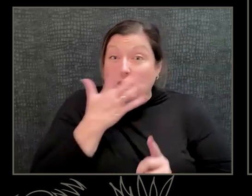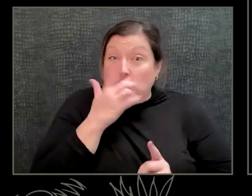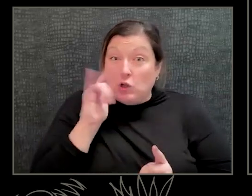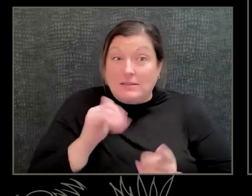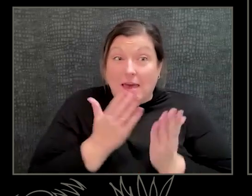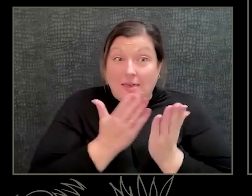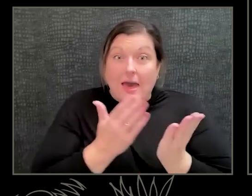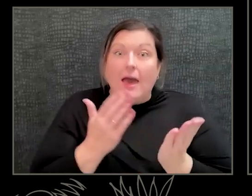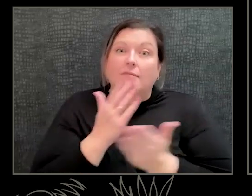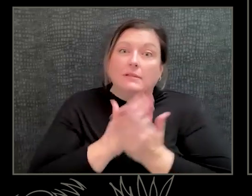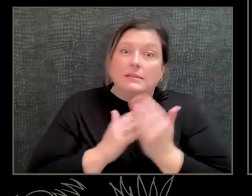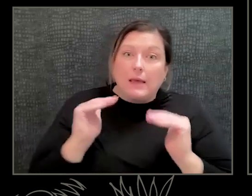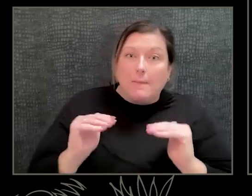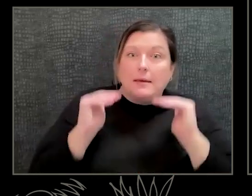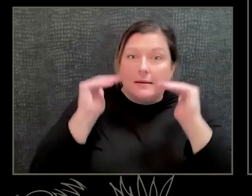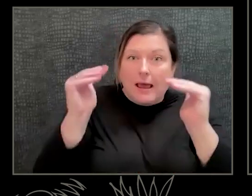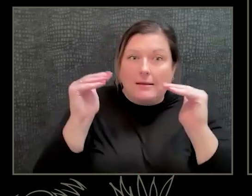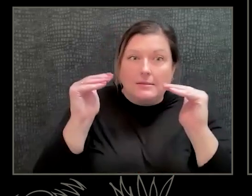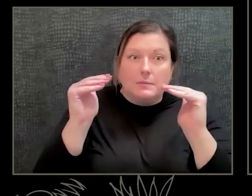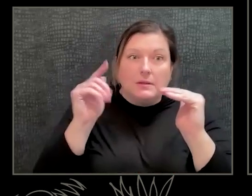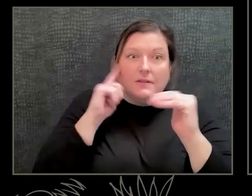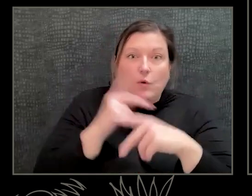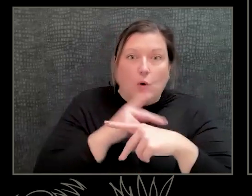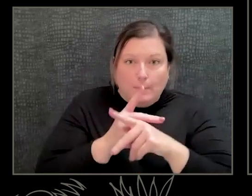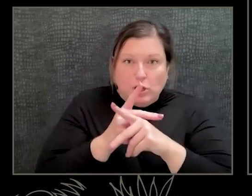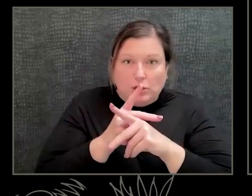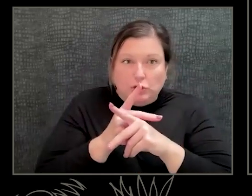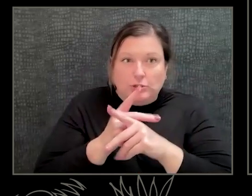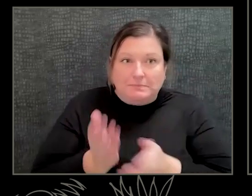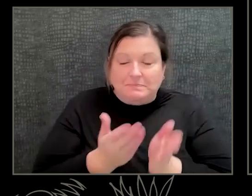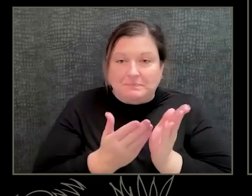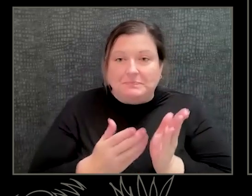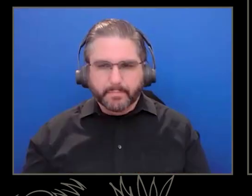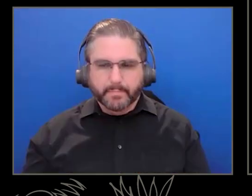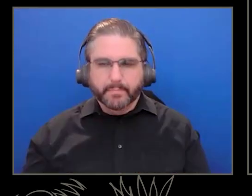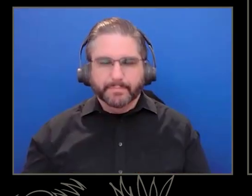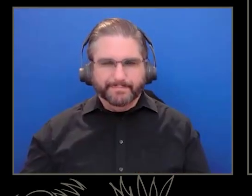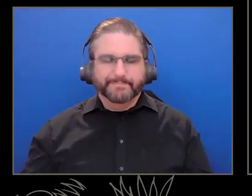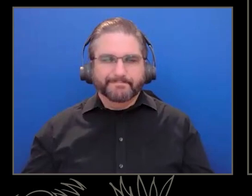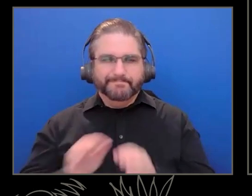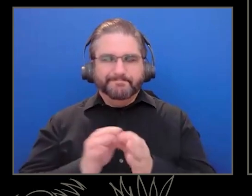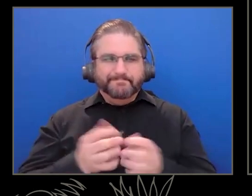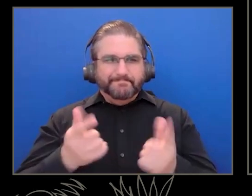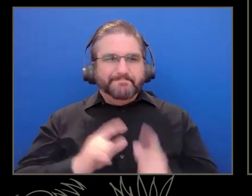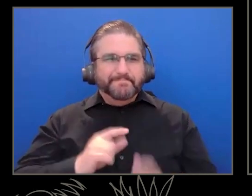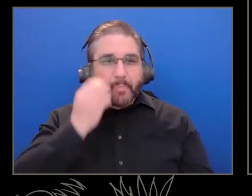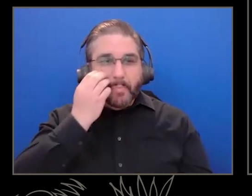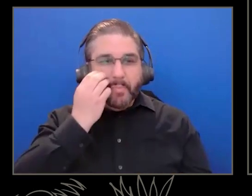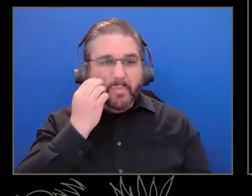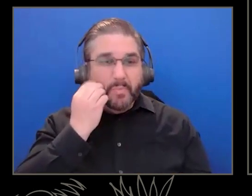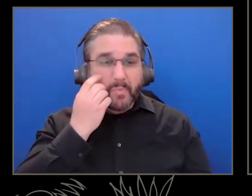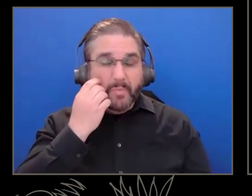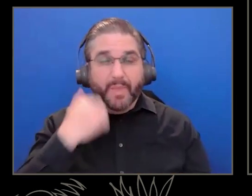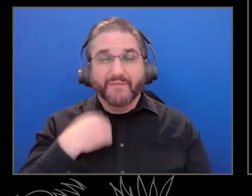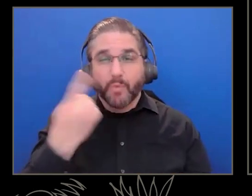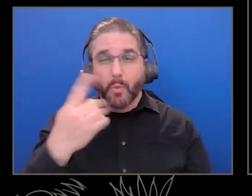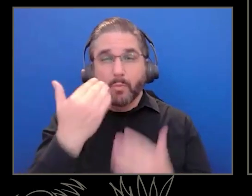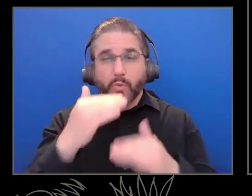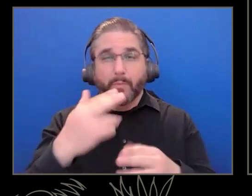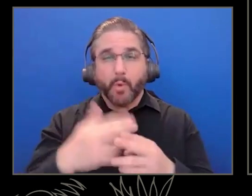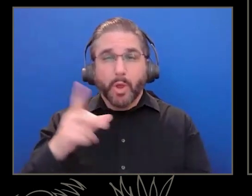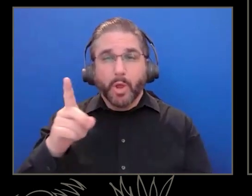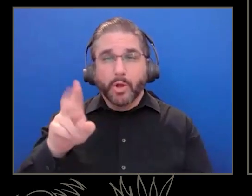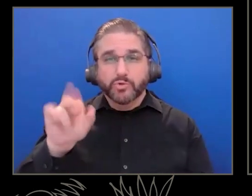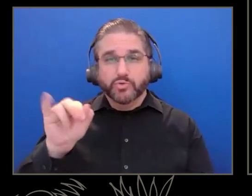some enhancements meant for production, which is we have a parameter, we call it draft. It could be preview or something